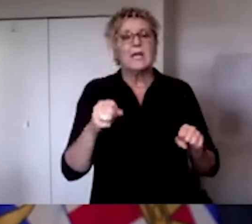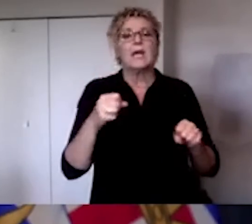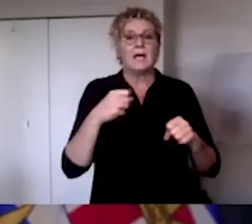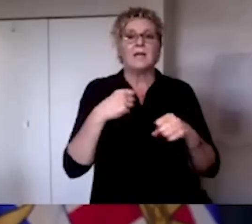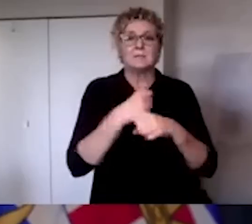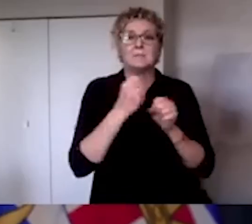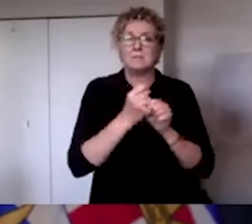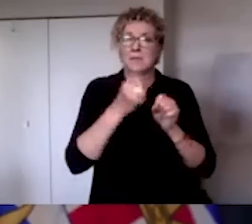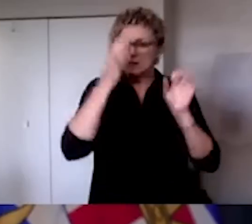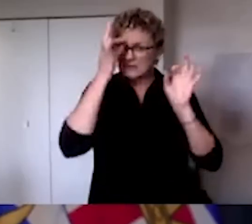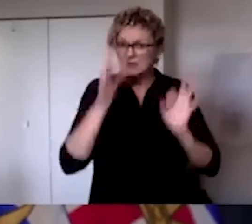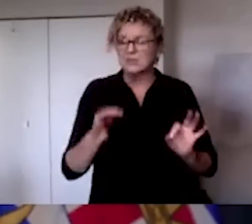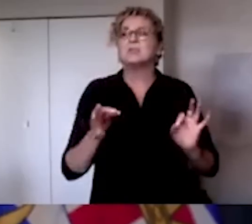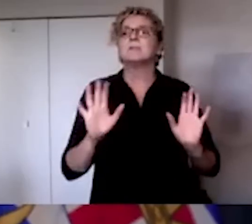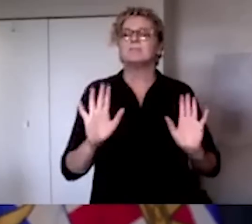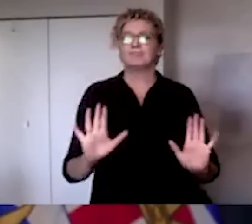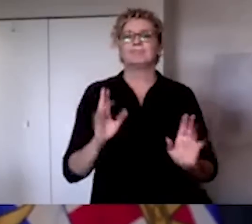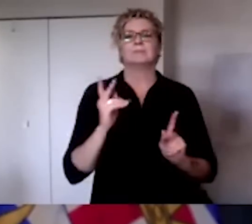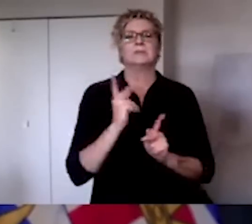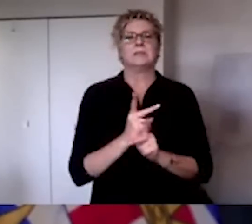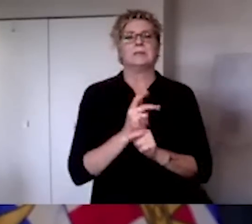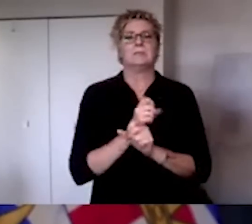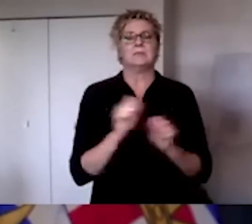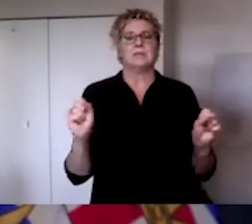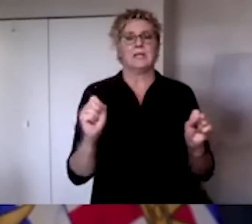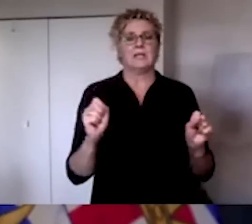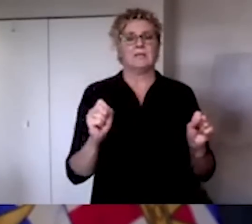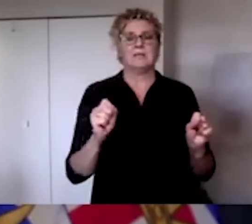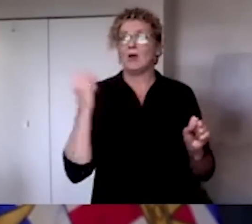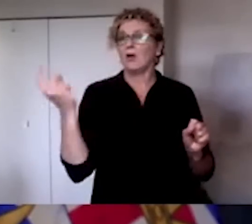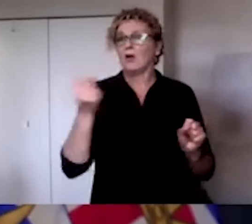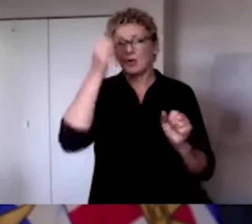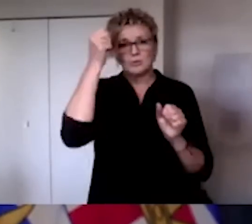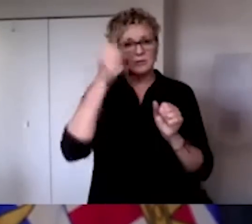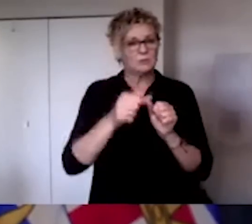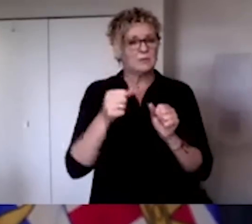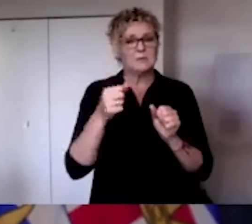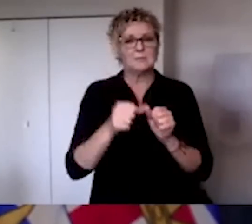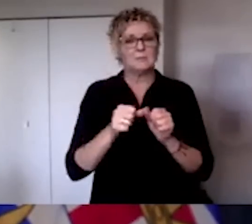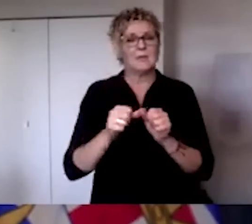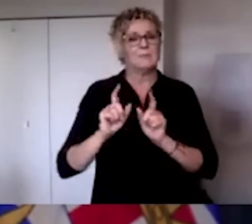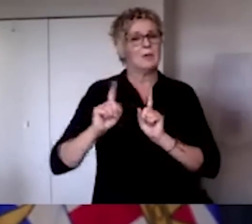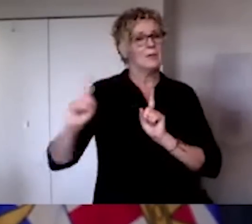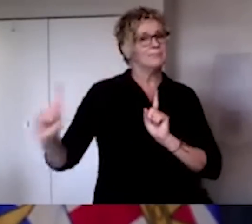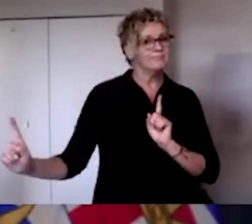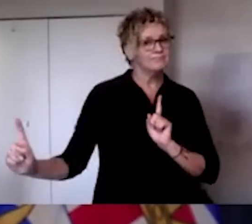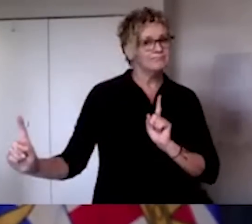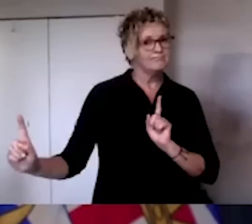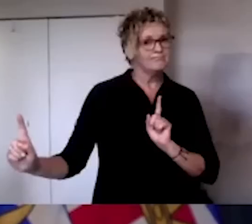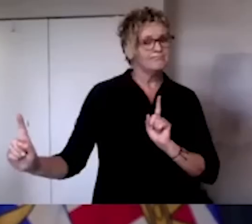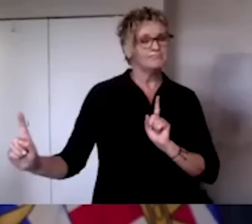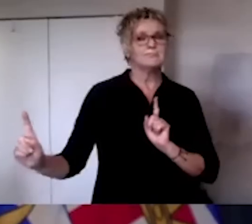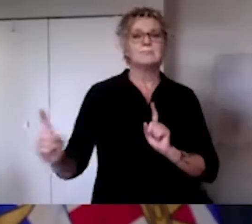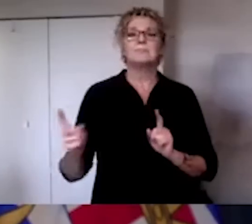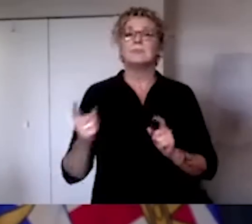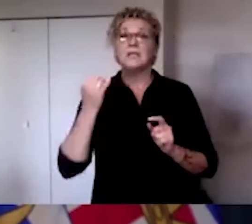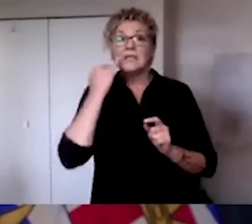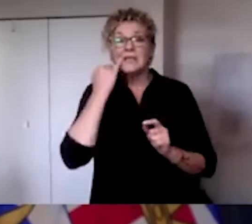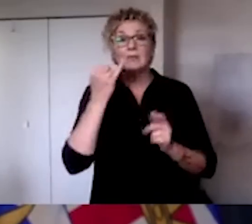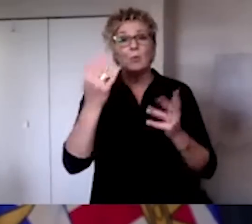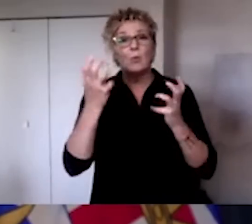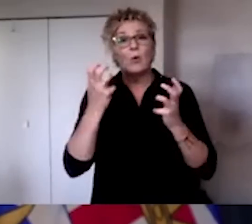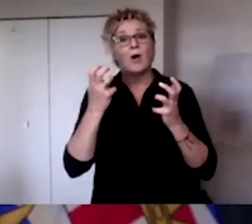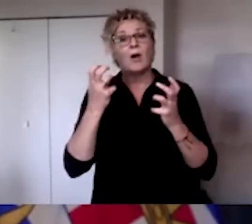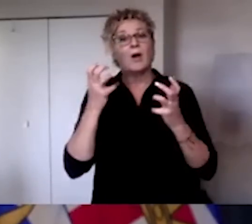to see fewer people, to stay with your household and your safe 6, and